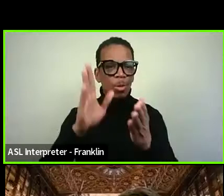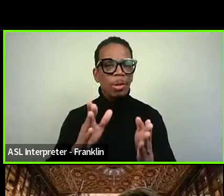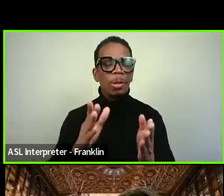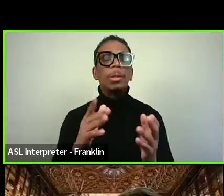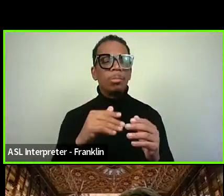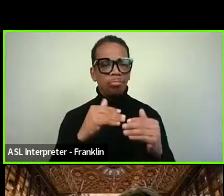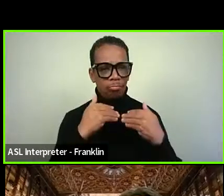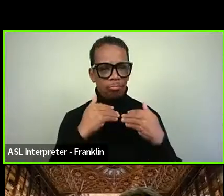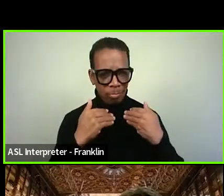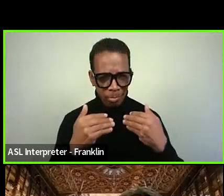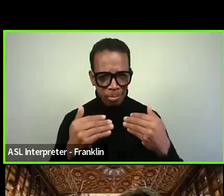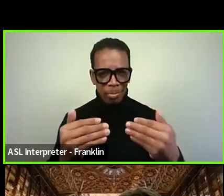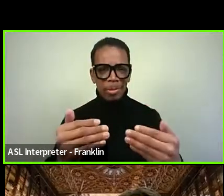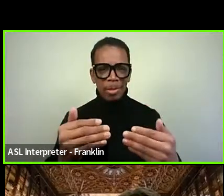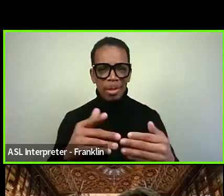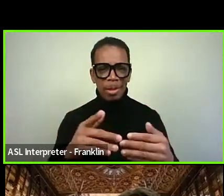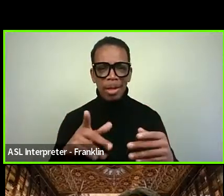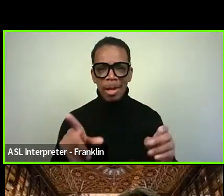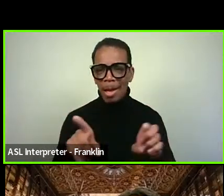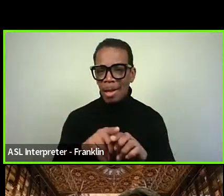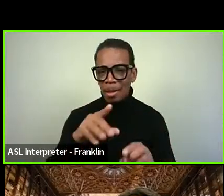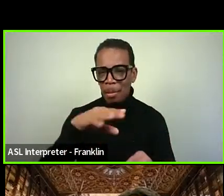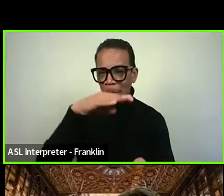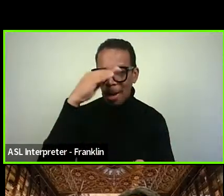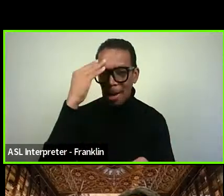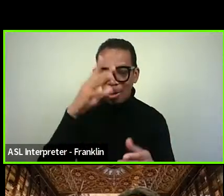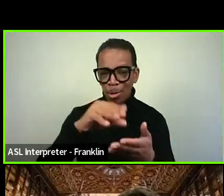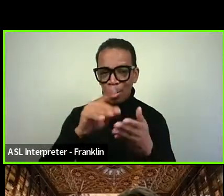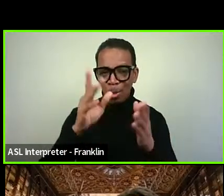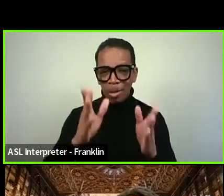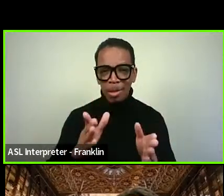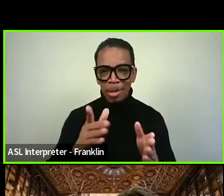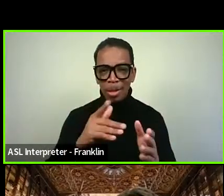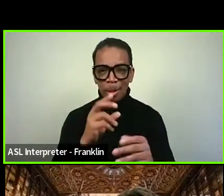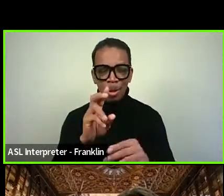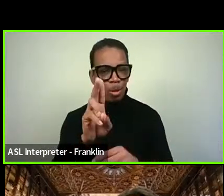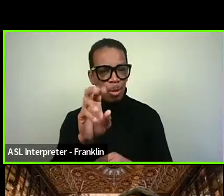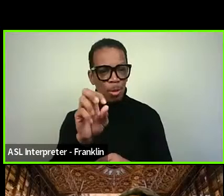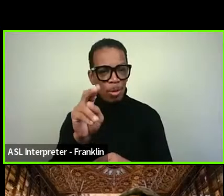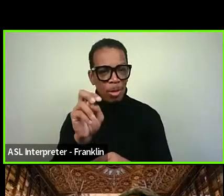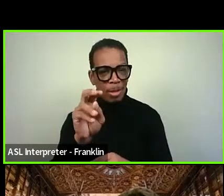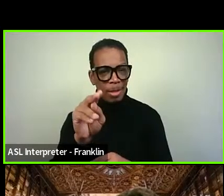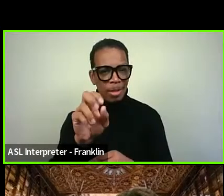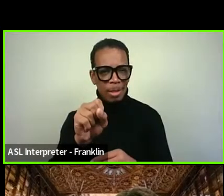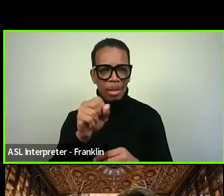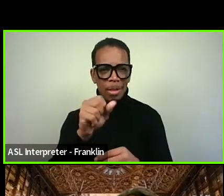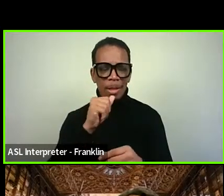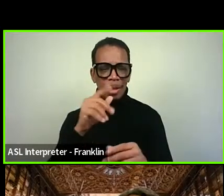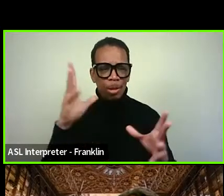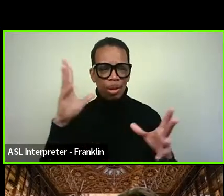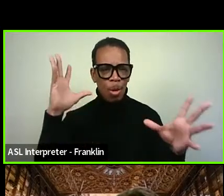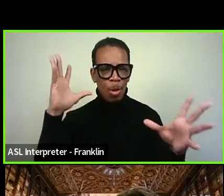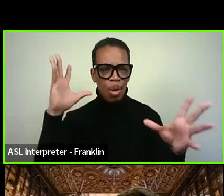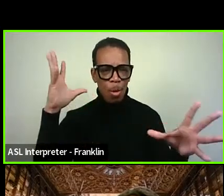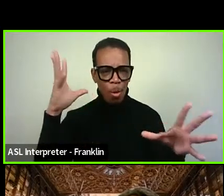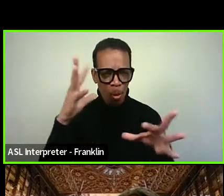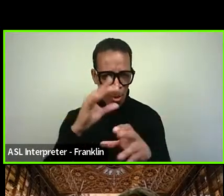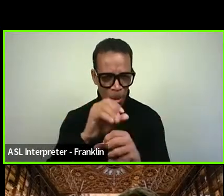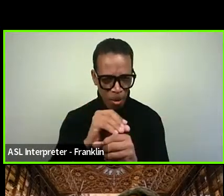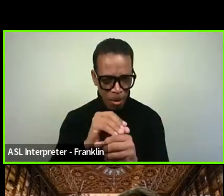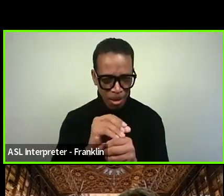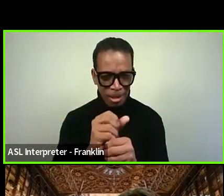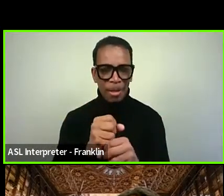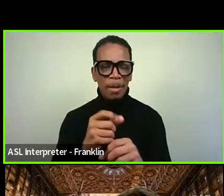it relates to, right, Black student unions is holistic. It's holistic, right? It's holistic. And so,